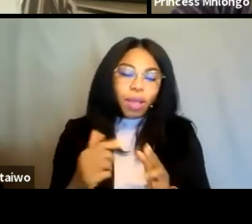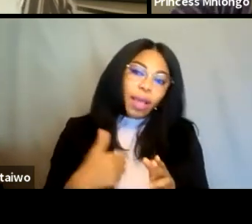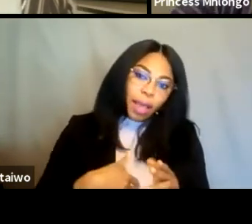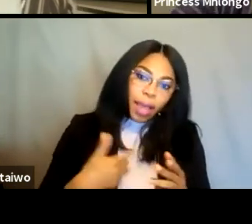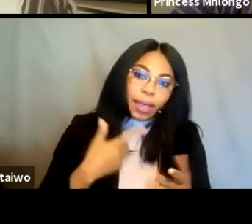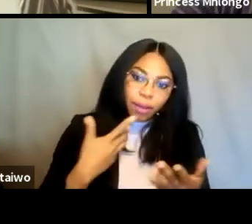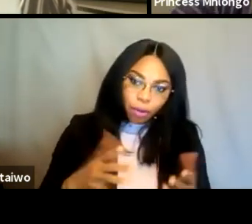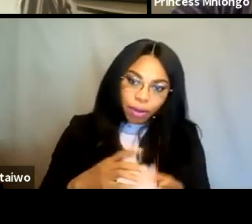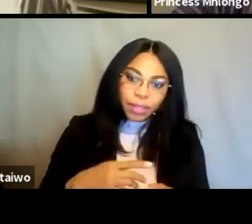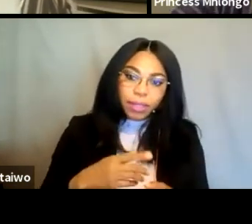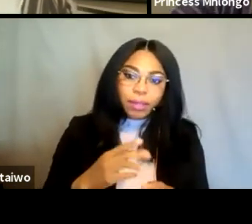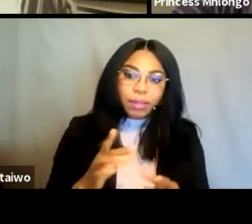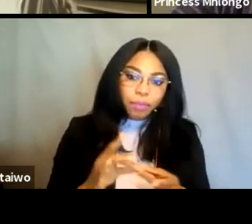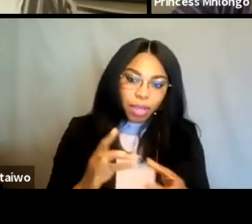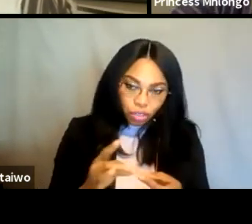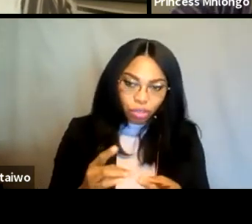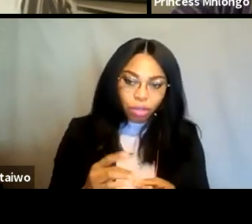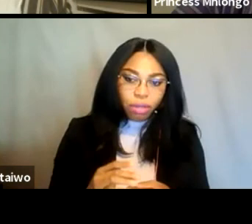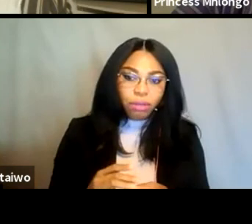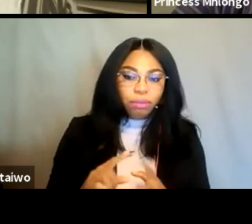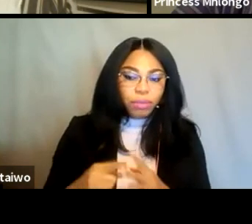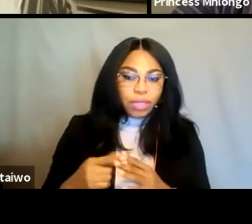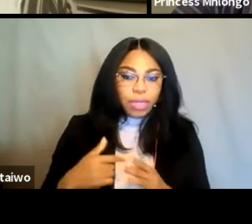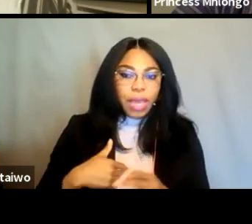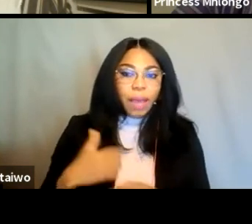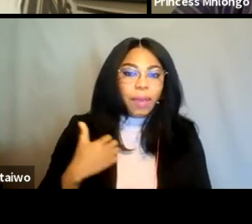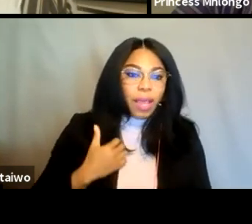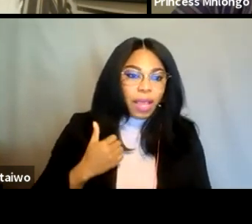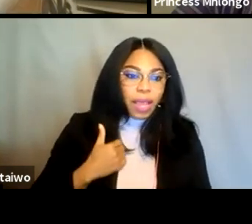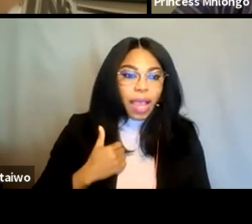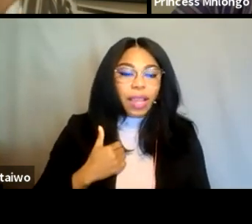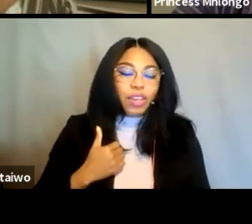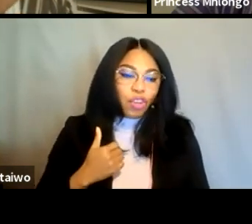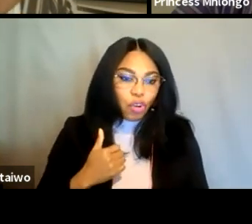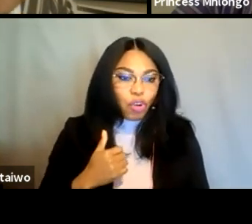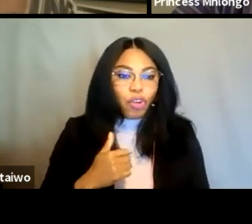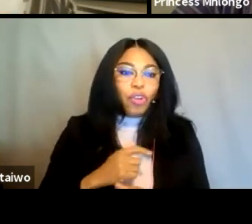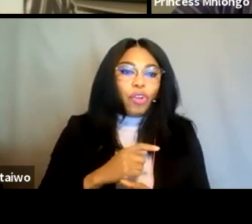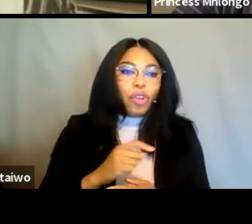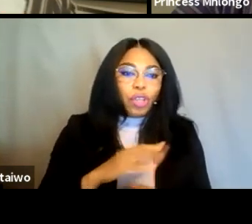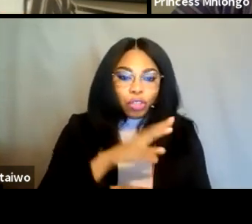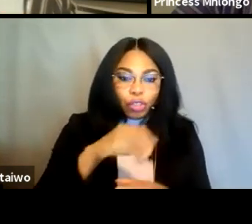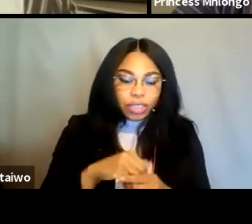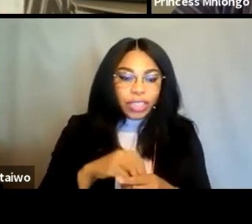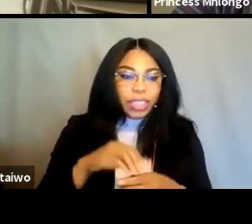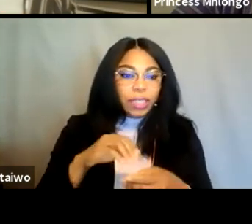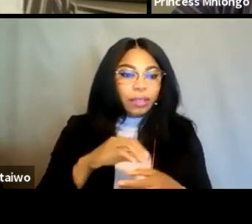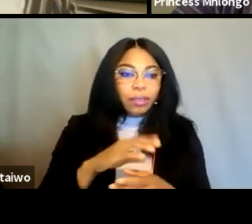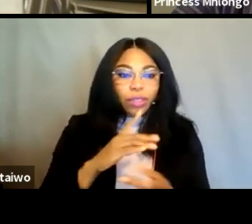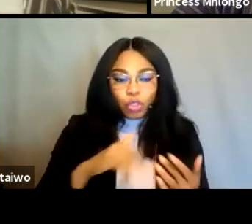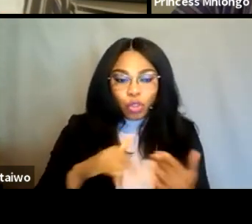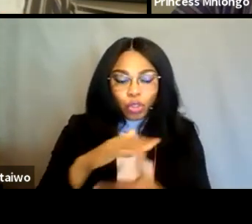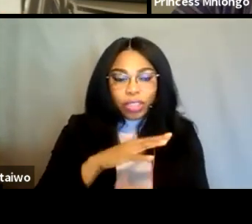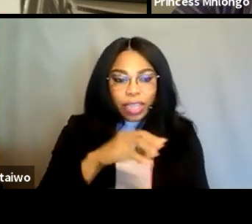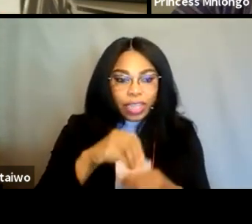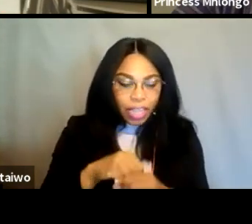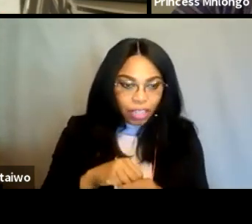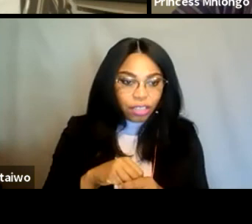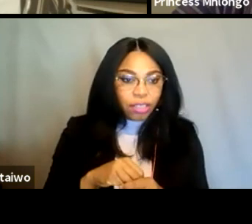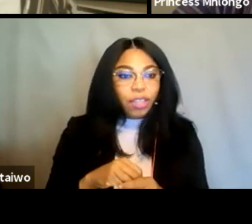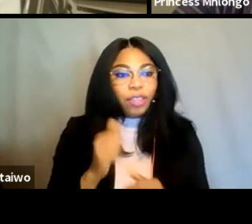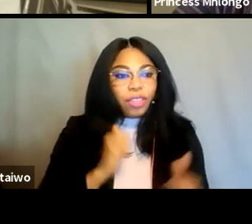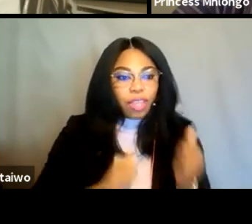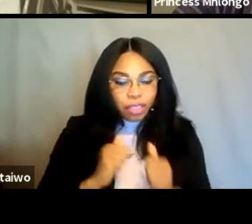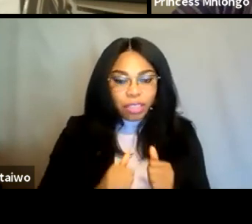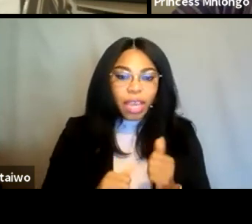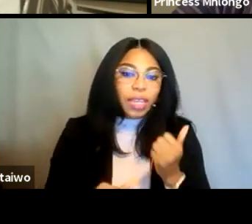at the beginning, I'm a Canada researcher in socially engaged theater and the director of a center for socially engaged theater and an assistant